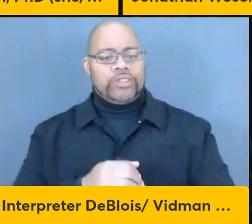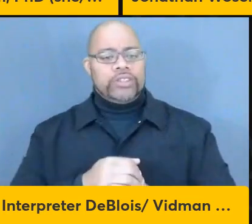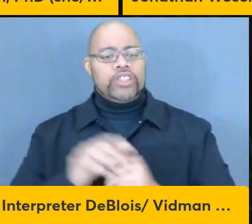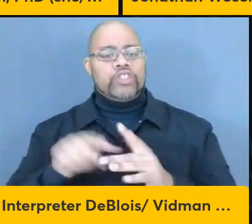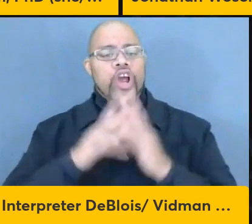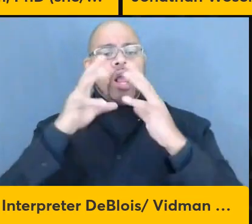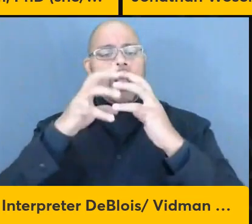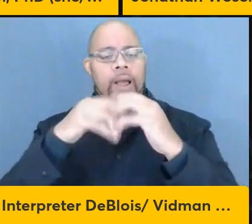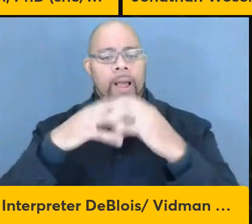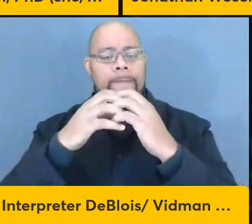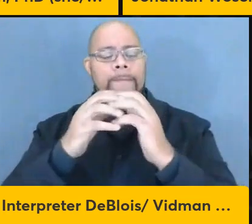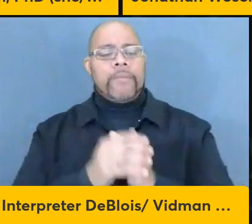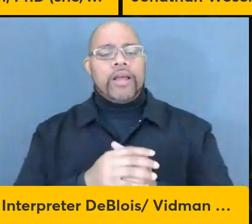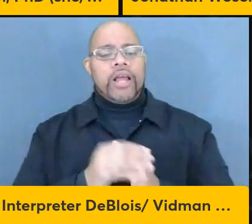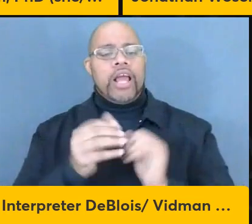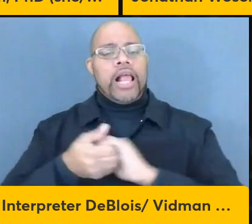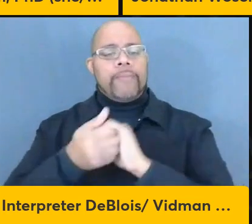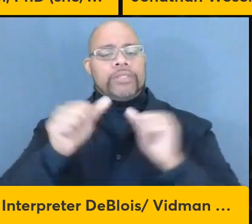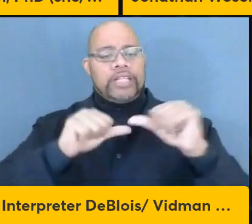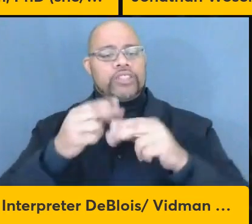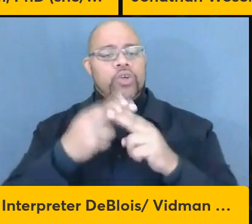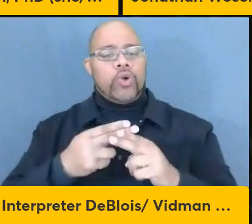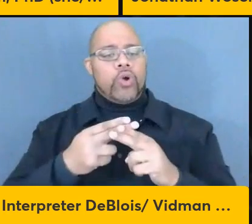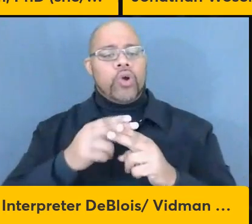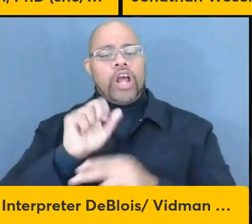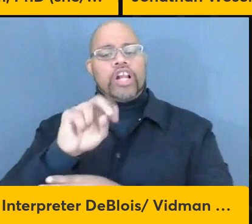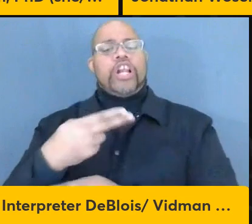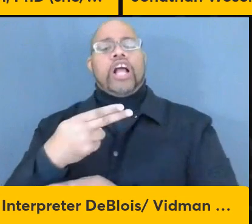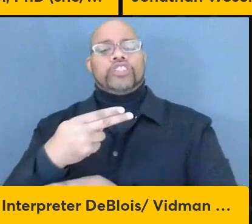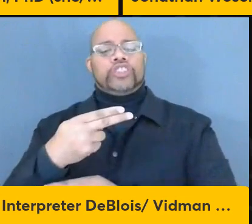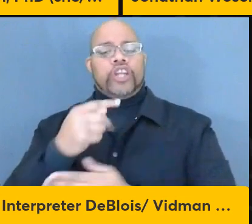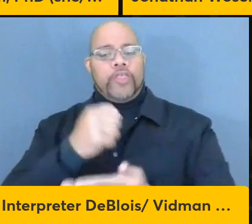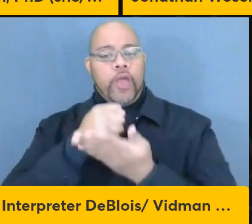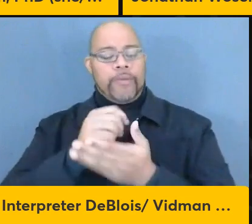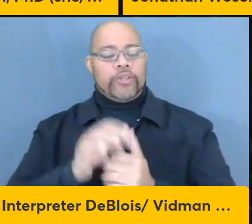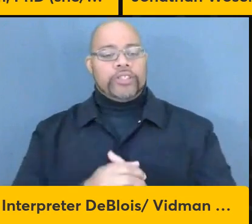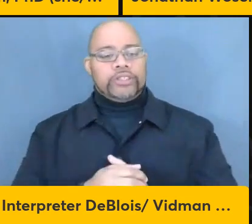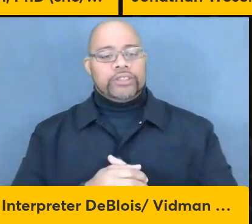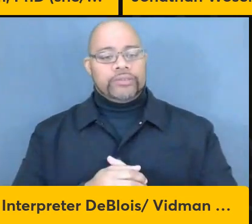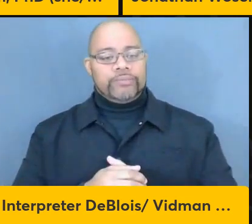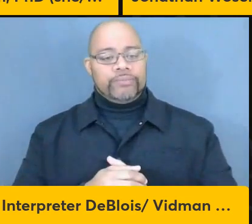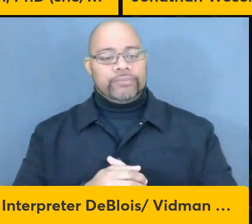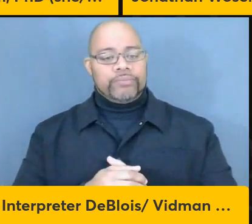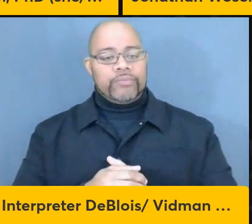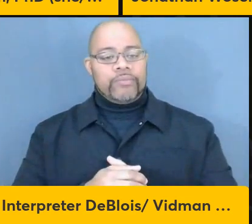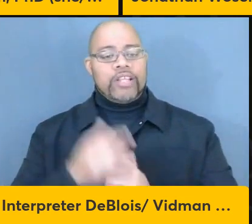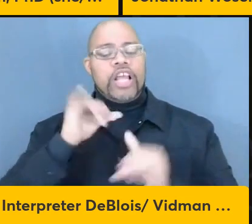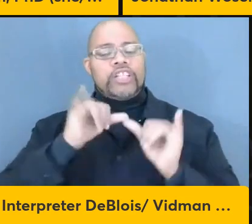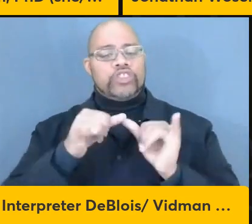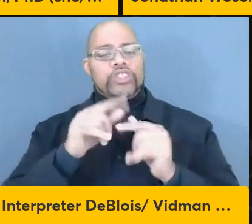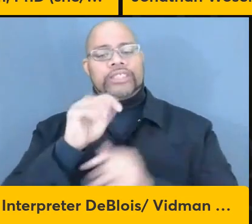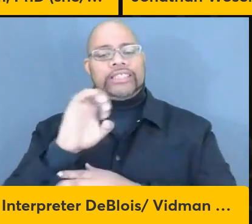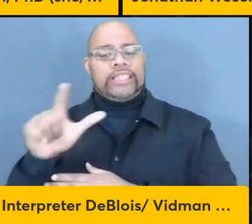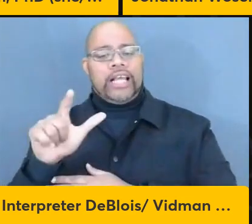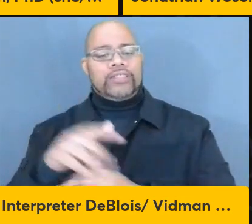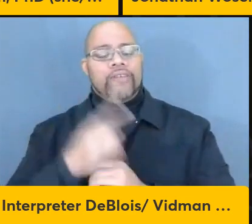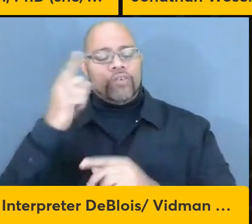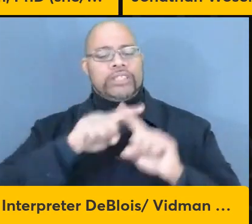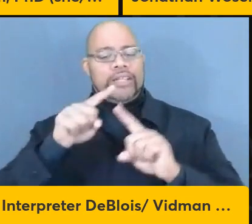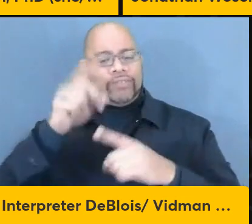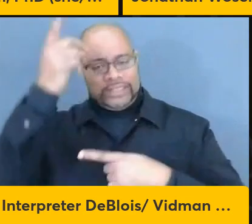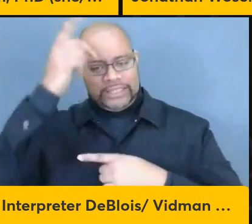with his supervisor and collaborating scientists called Notch Therapeutics, where they aim to develop off-the-shelf engineered T-cells for different